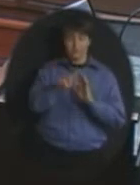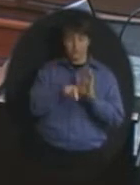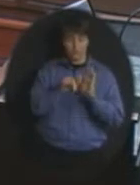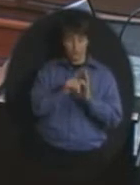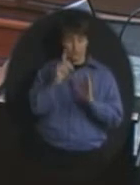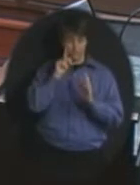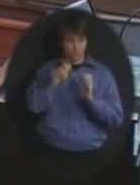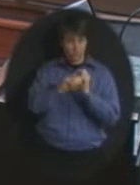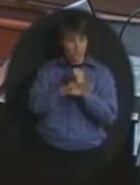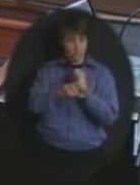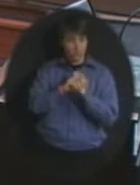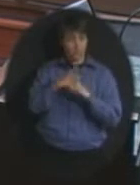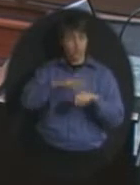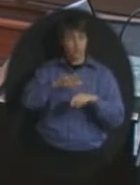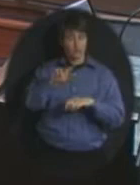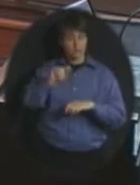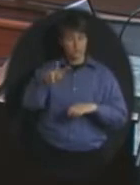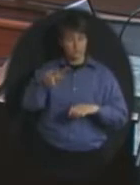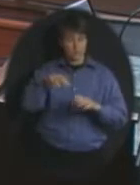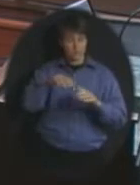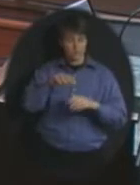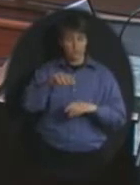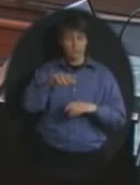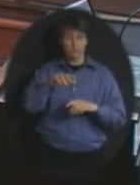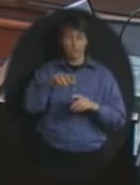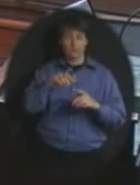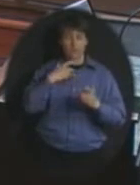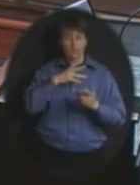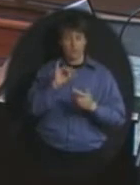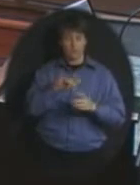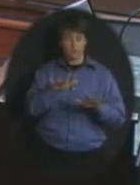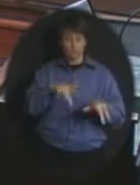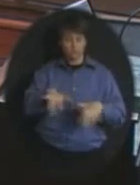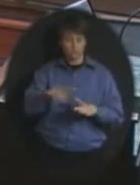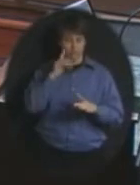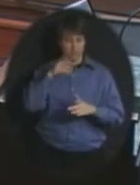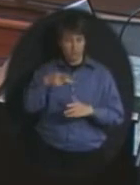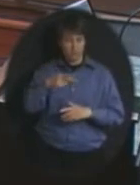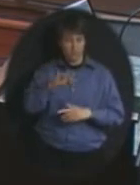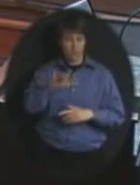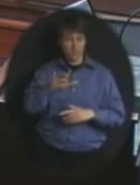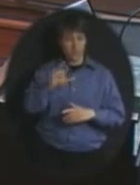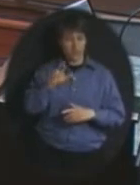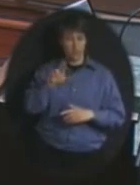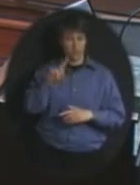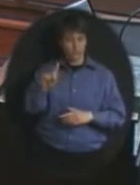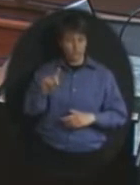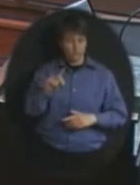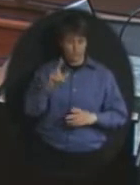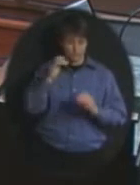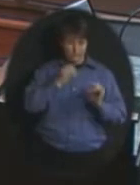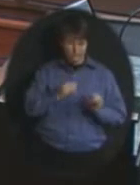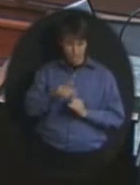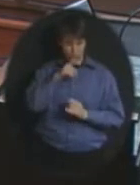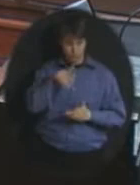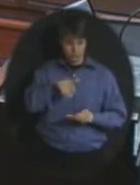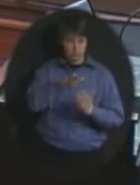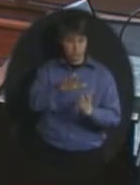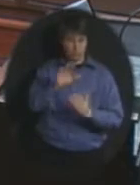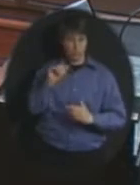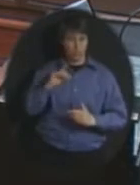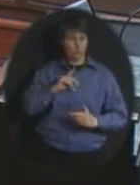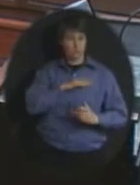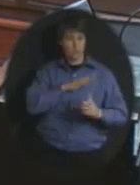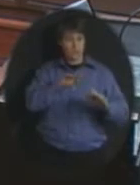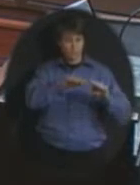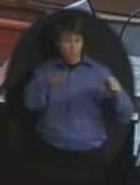broadcast on the district's Educational Access Channel and audio tape recorded as a matter of public record. Individuals addressing the board should come to the podium at the